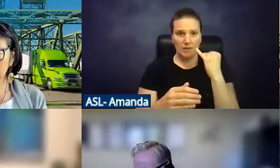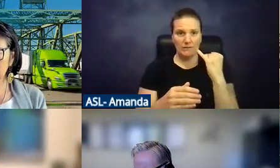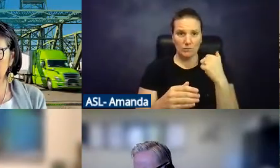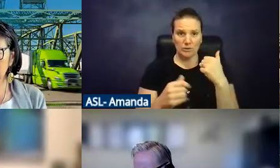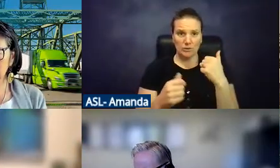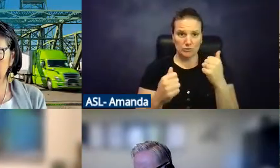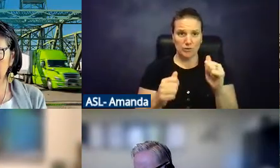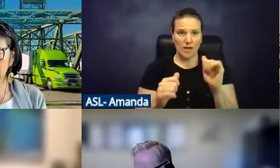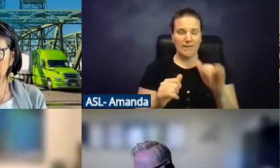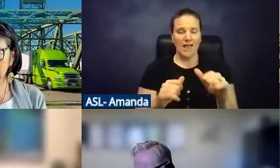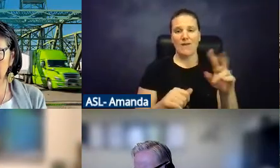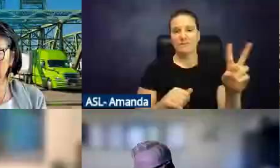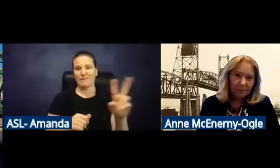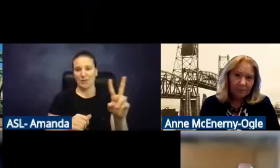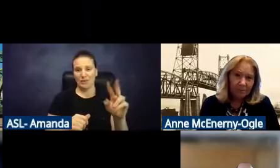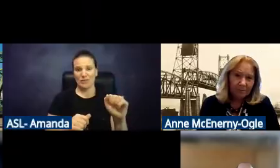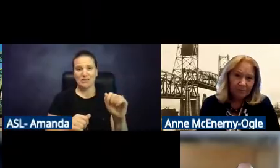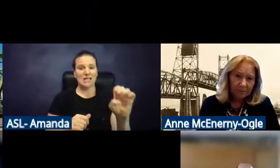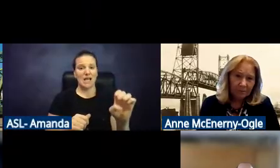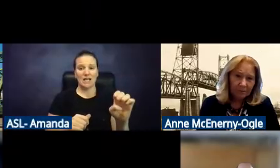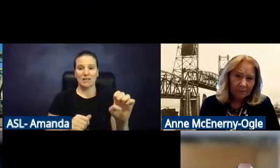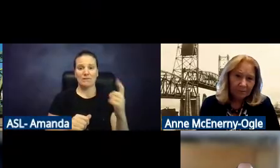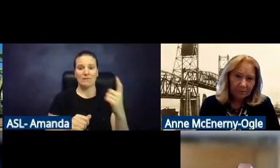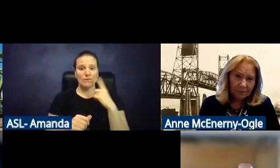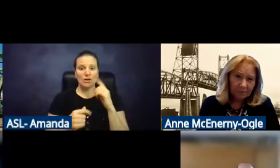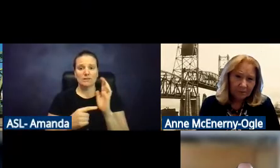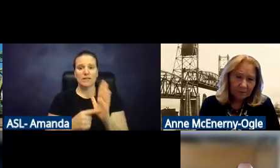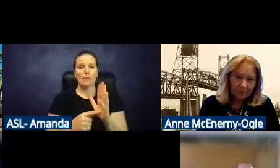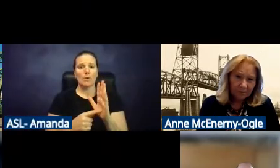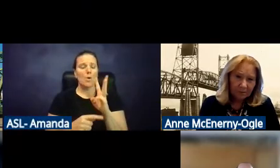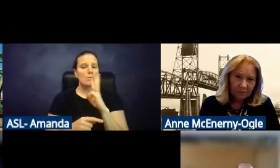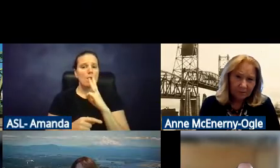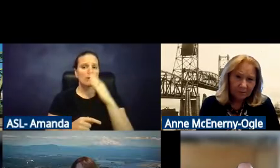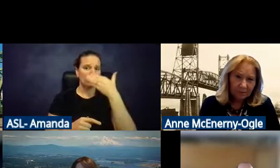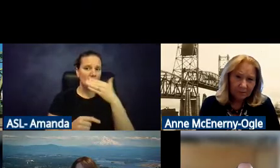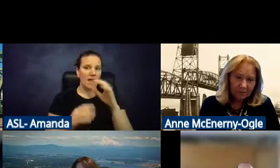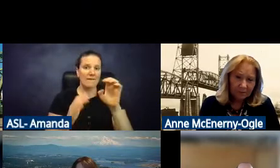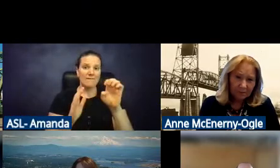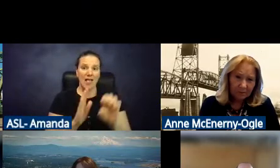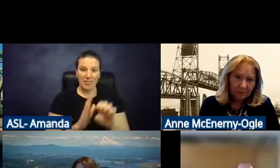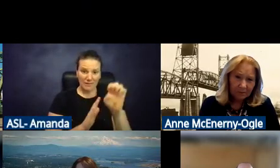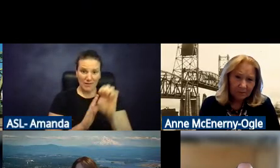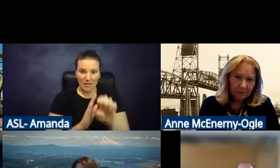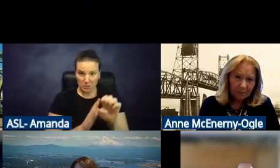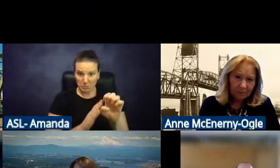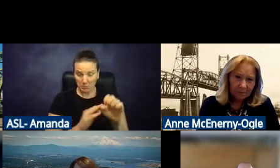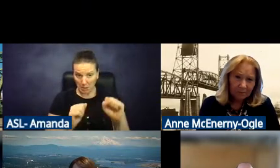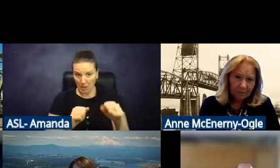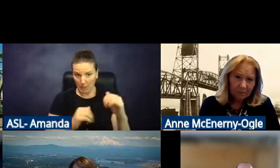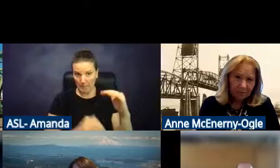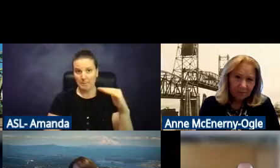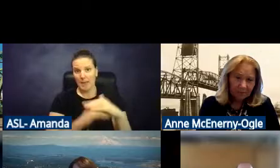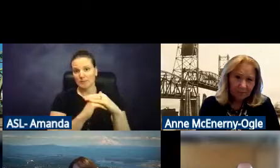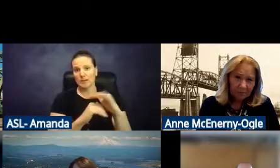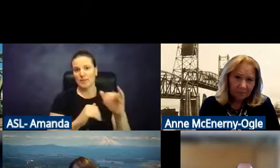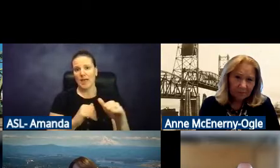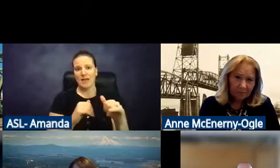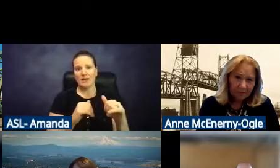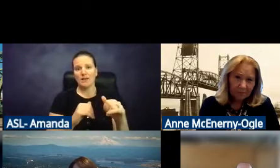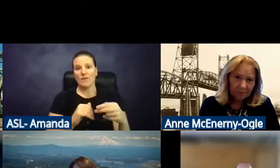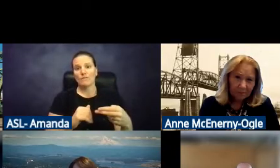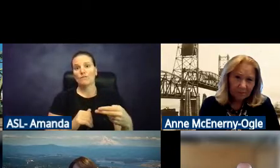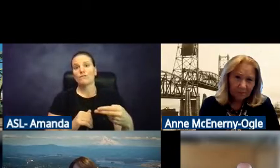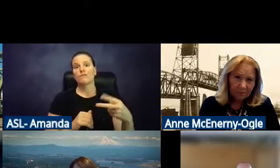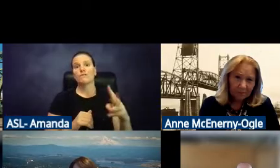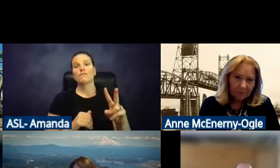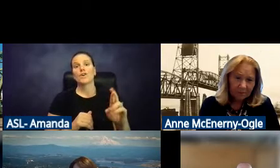station on the Vancouver side, for instance, in the waterfront, and it has elevators, then we're trying to look at, can we maximize that vertical possibility